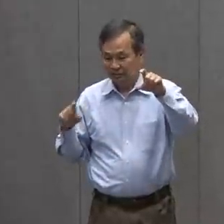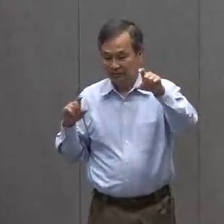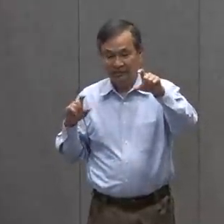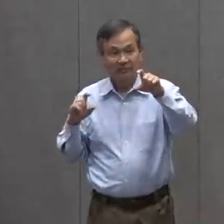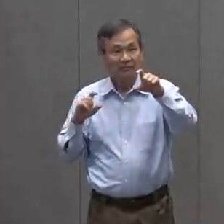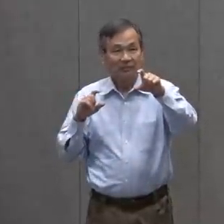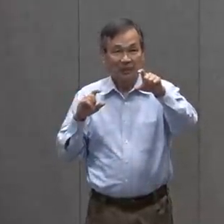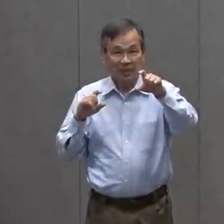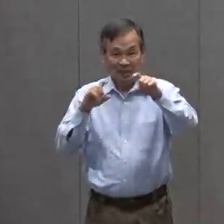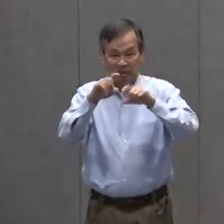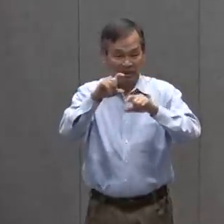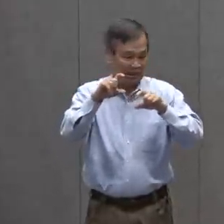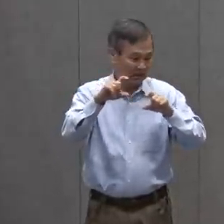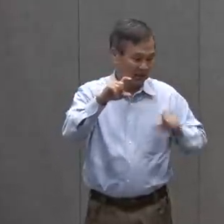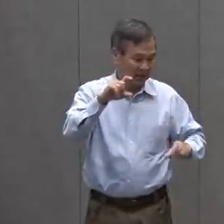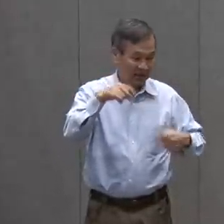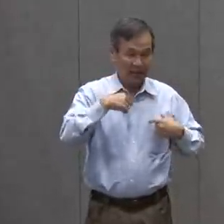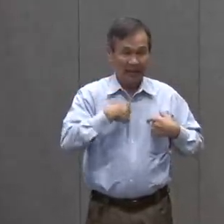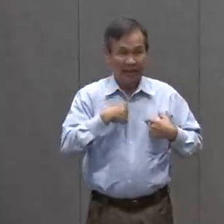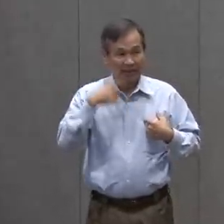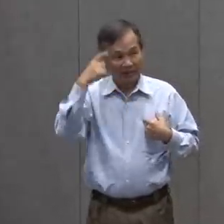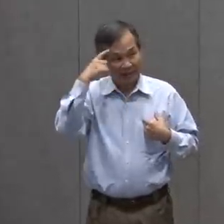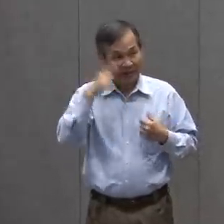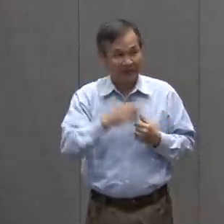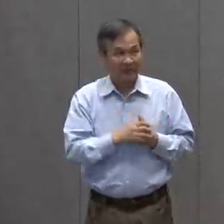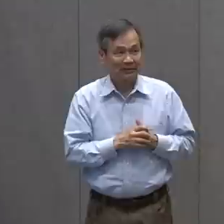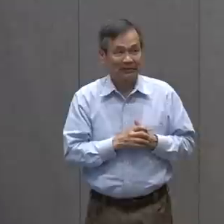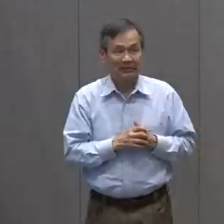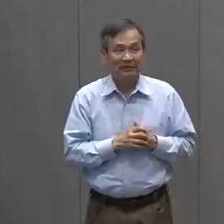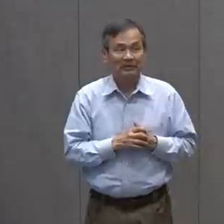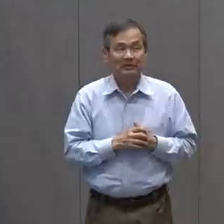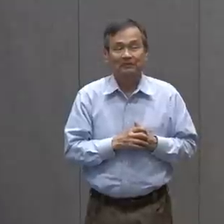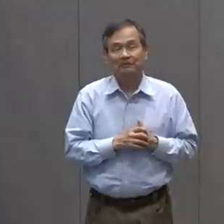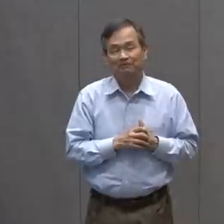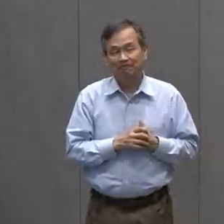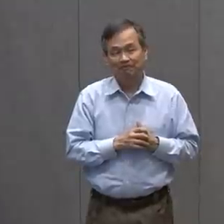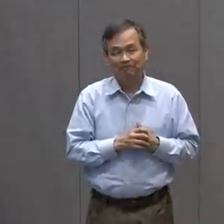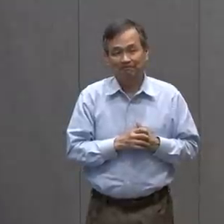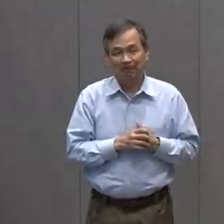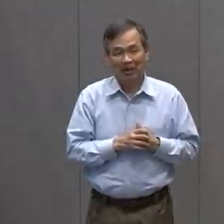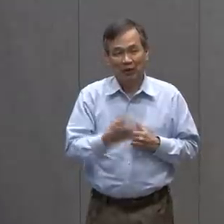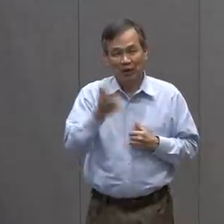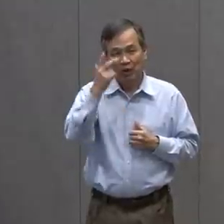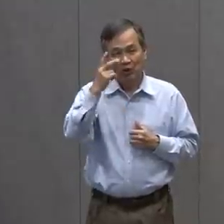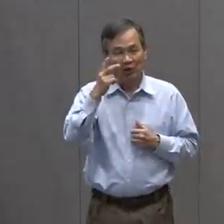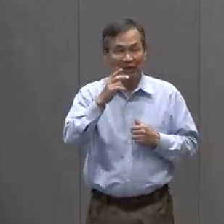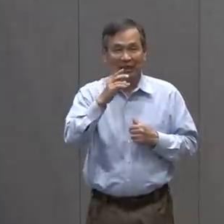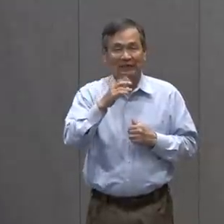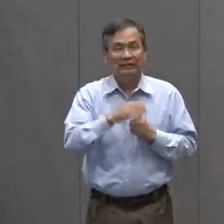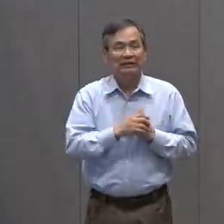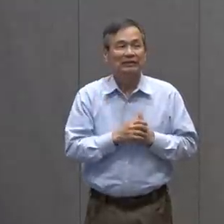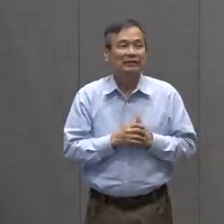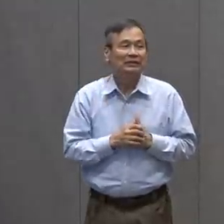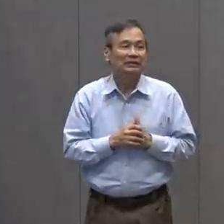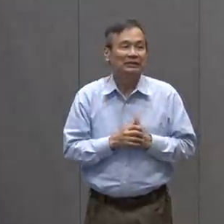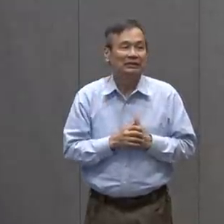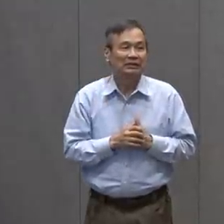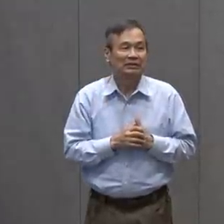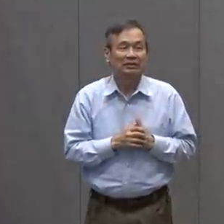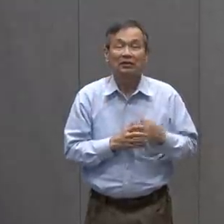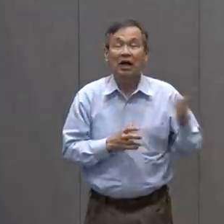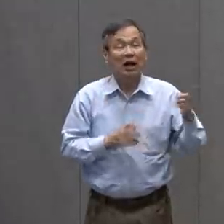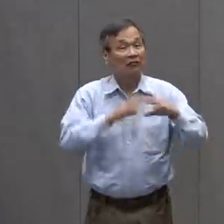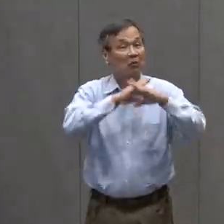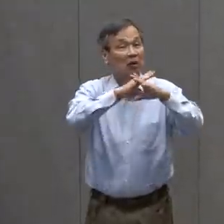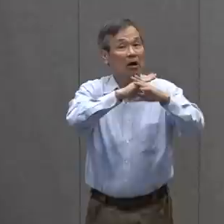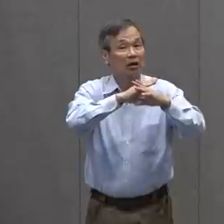to any open spot, so I'm thinking, how about if I did... I'm going to go there. Of course, I